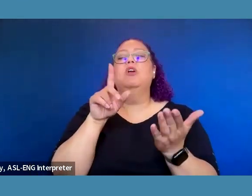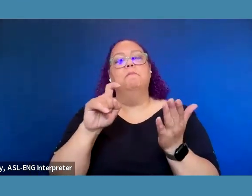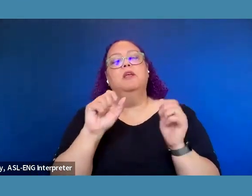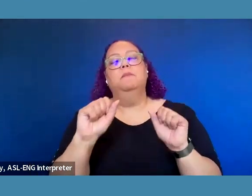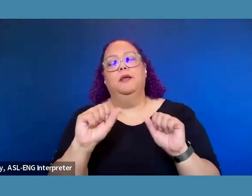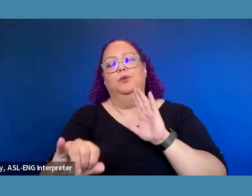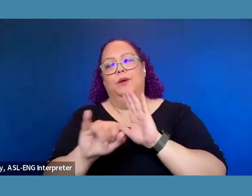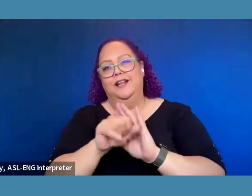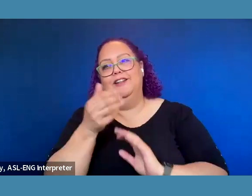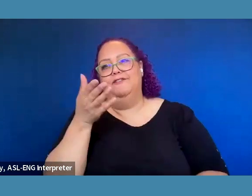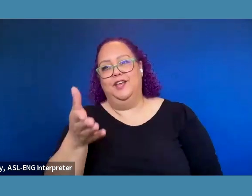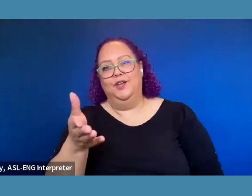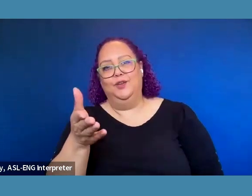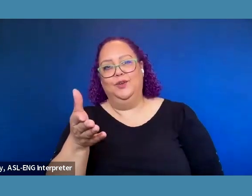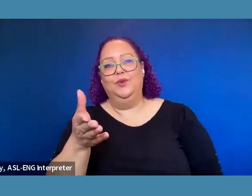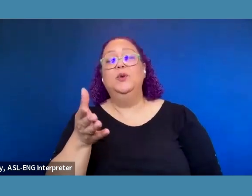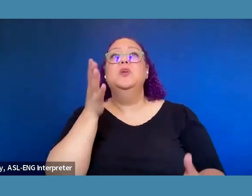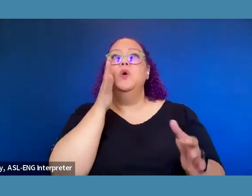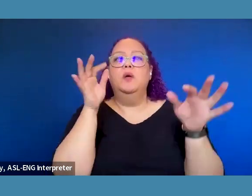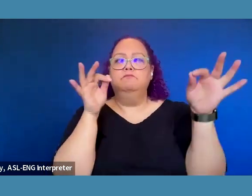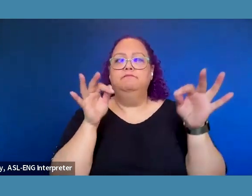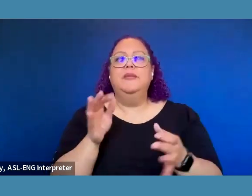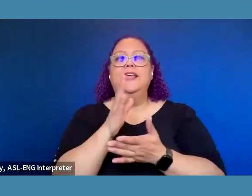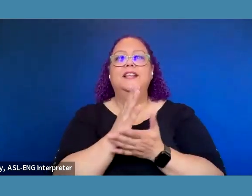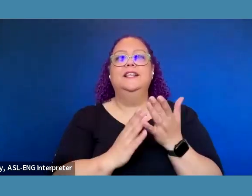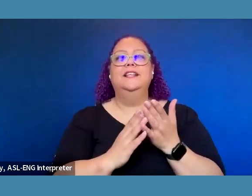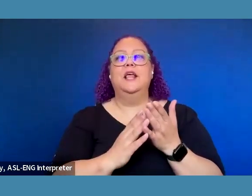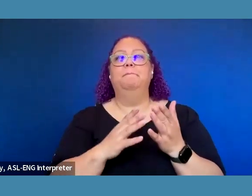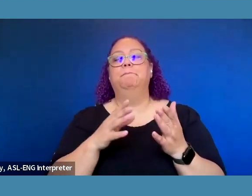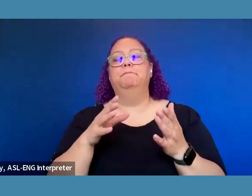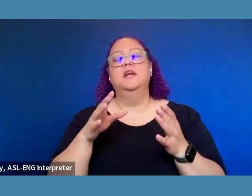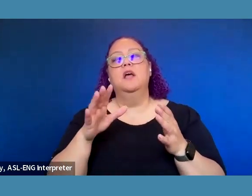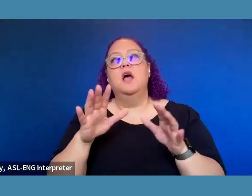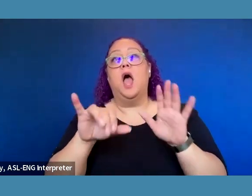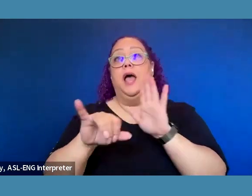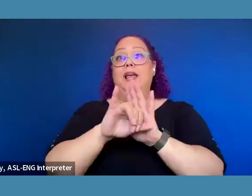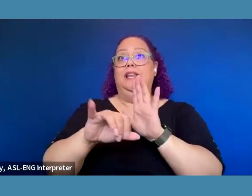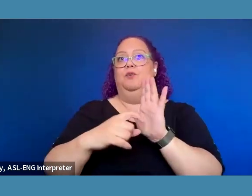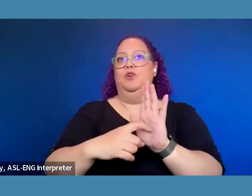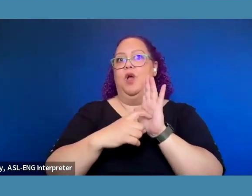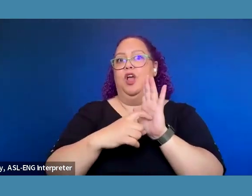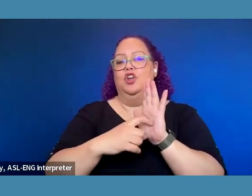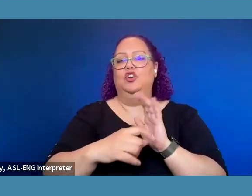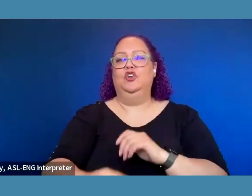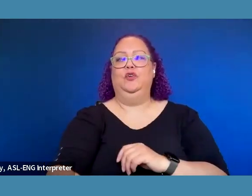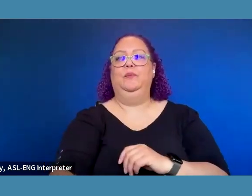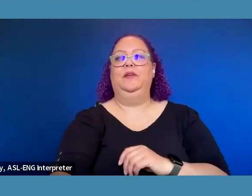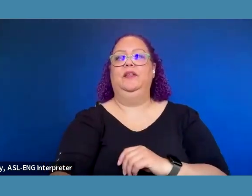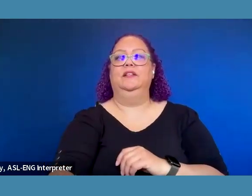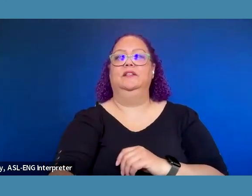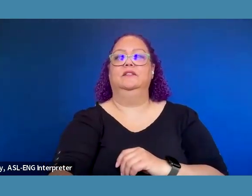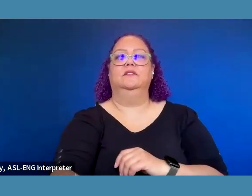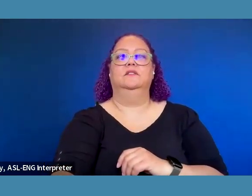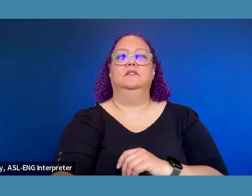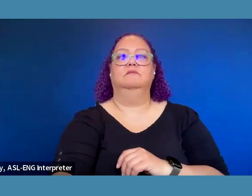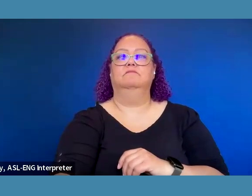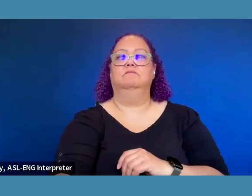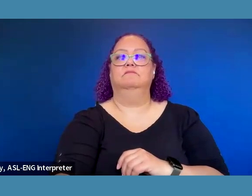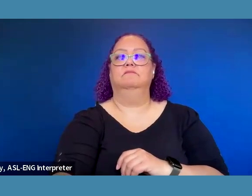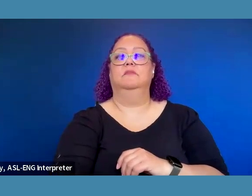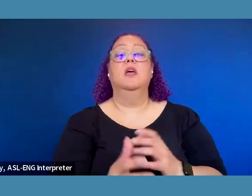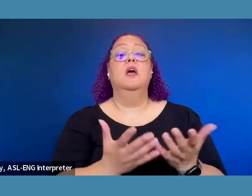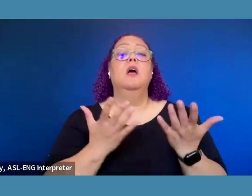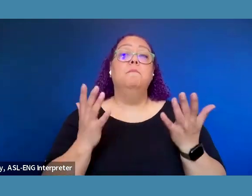to go through some ID requirements later. I will say though that if you don't have or you can't